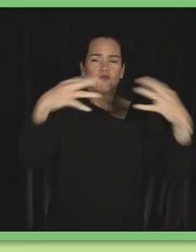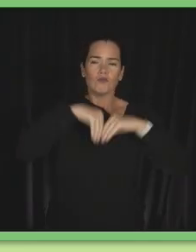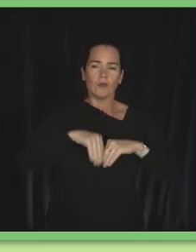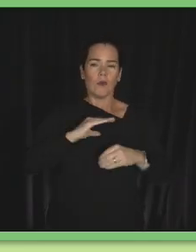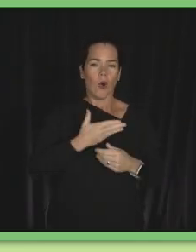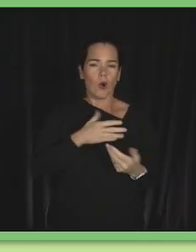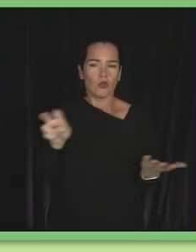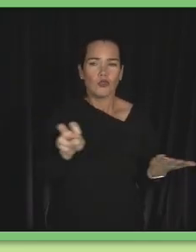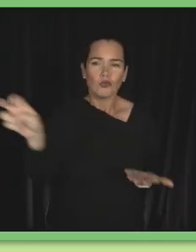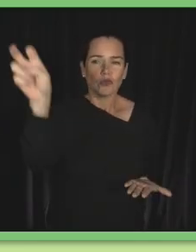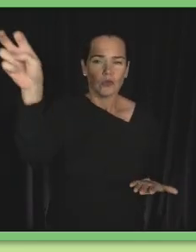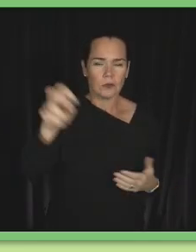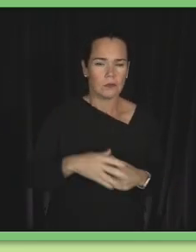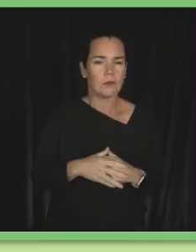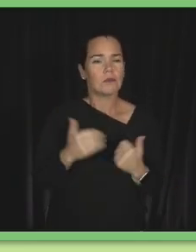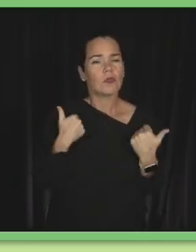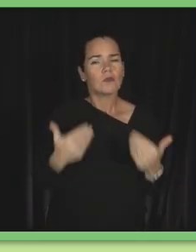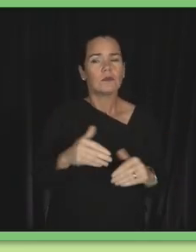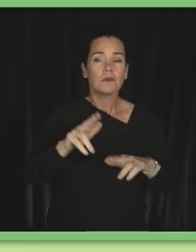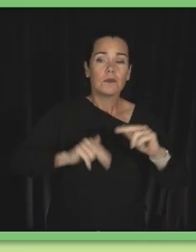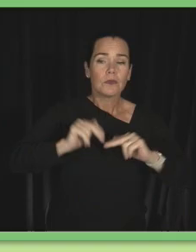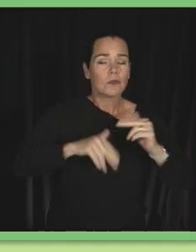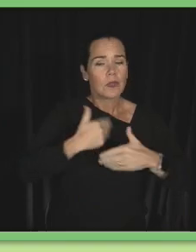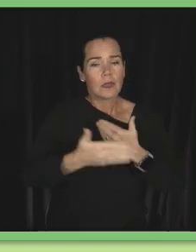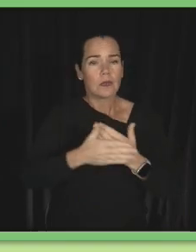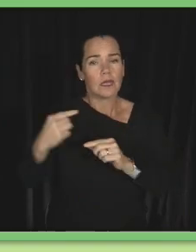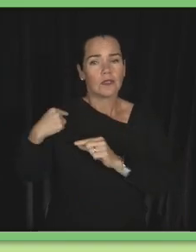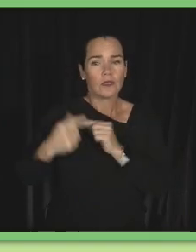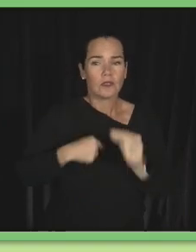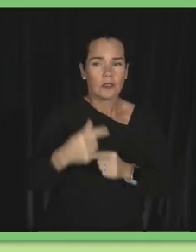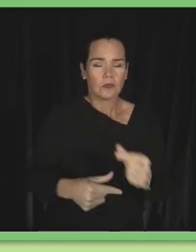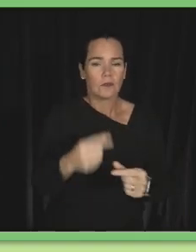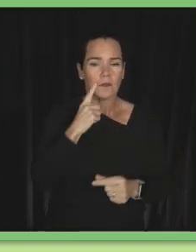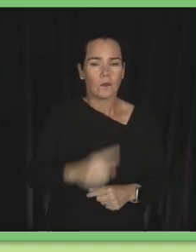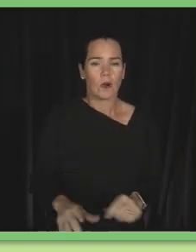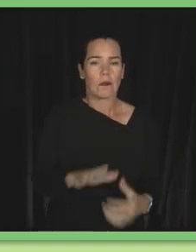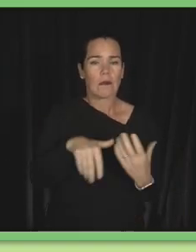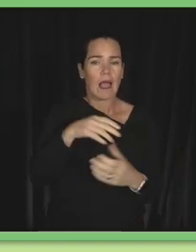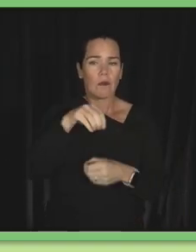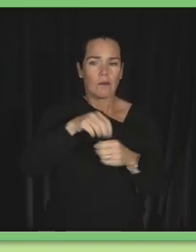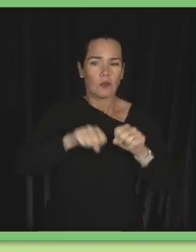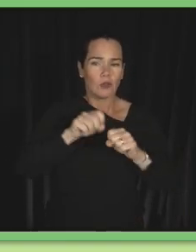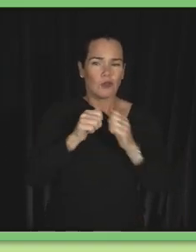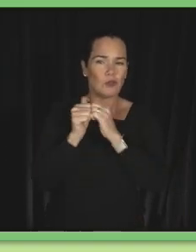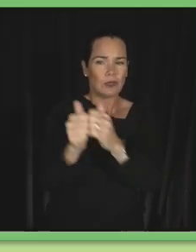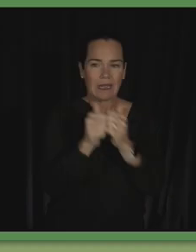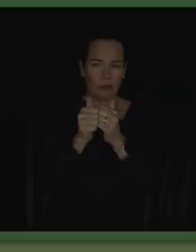next generation of cloud-native AI infrastructure together. Thank you.